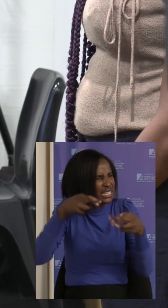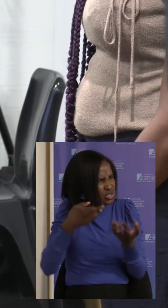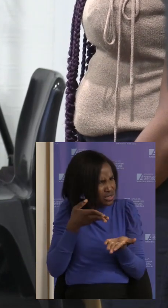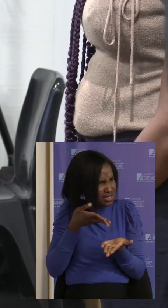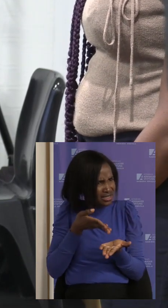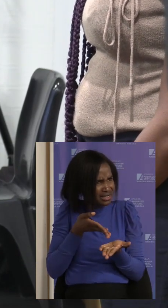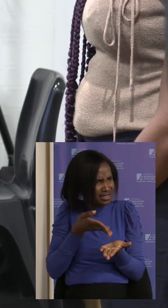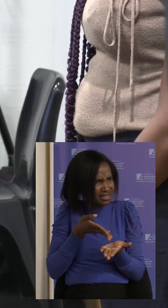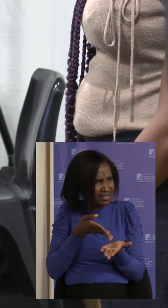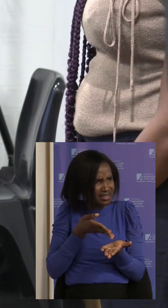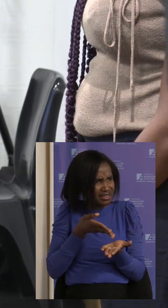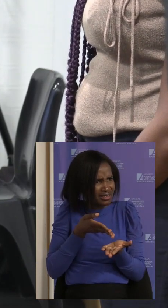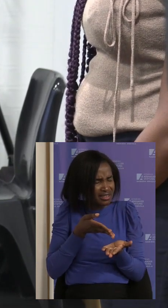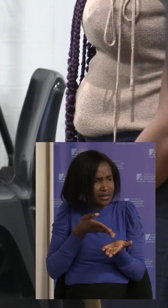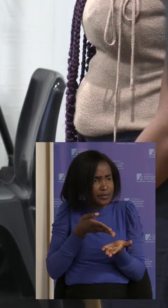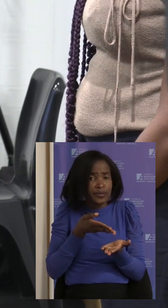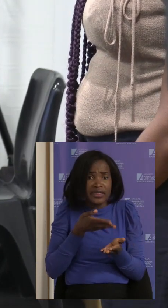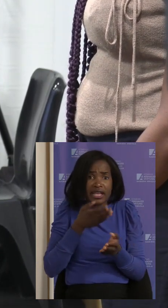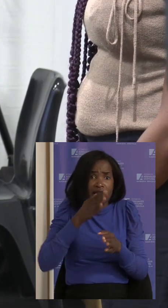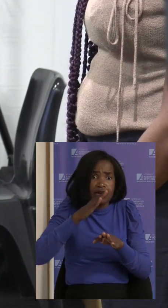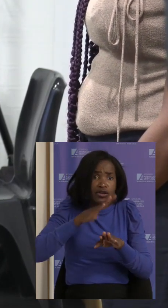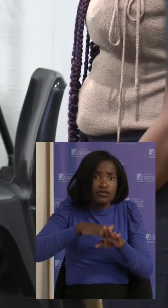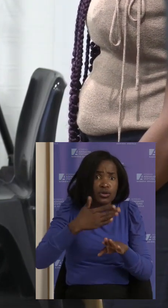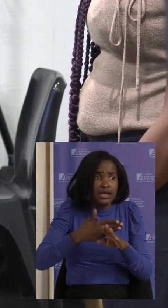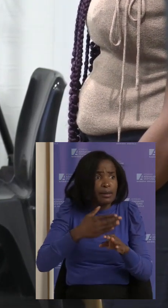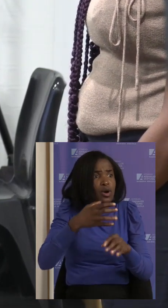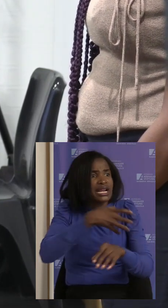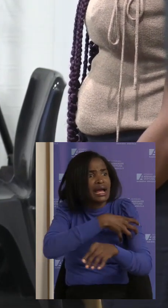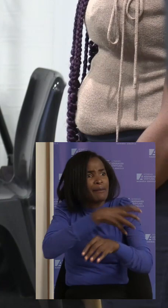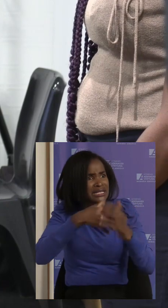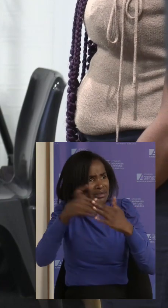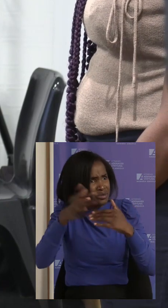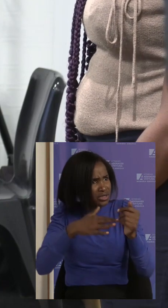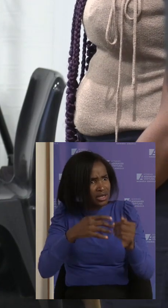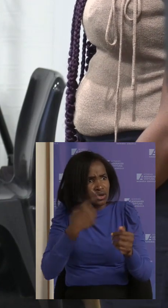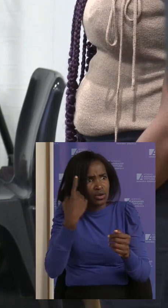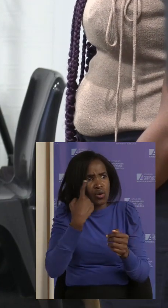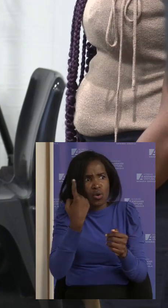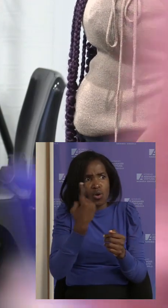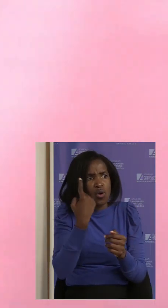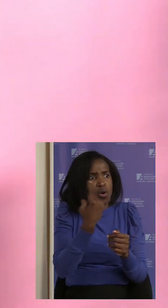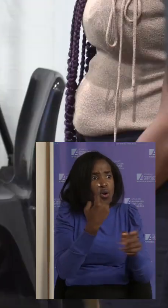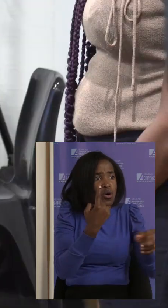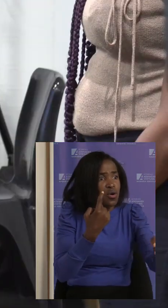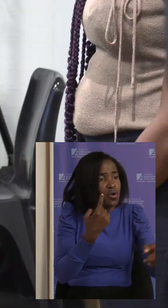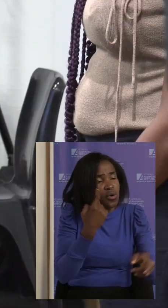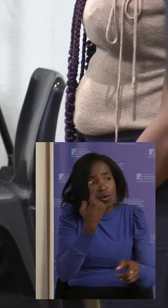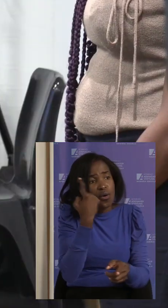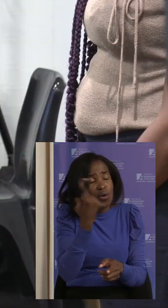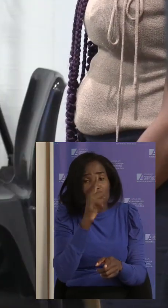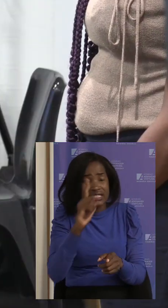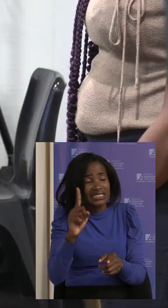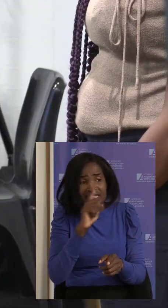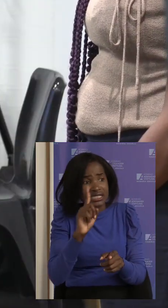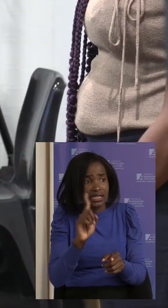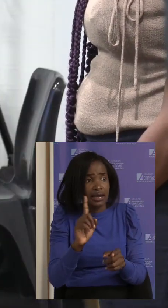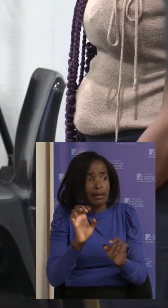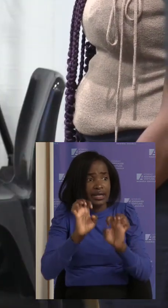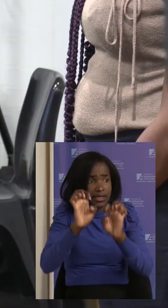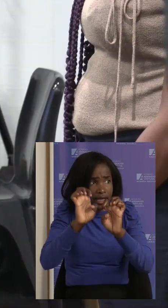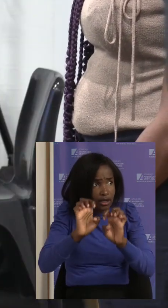given. So when we talk about capacity building, it should not just be in terms of the teachers, but the education